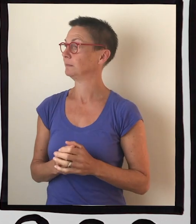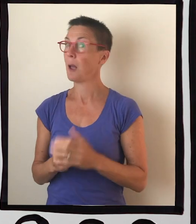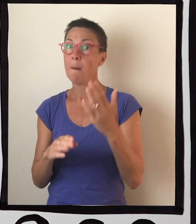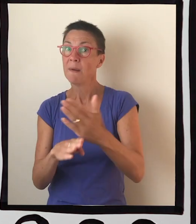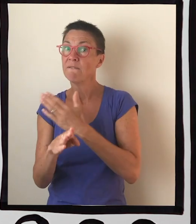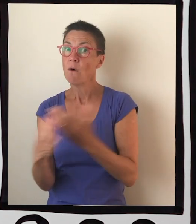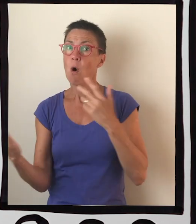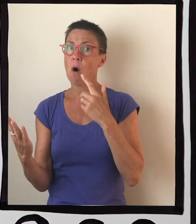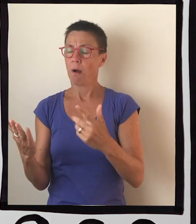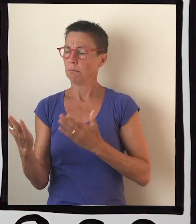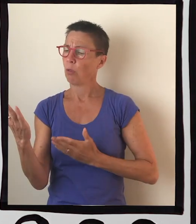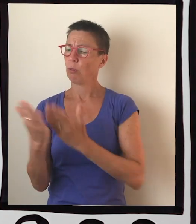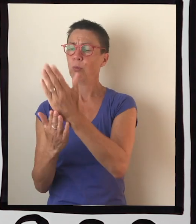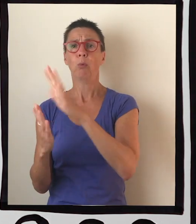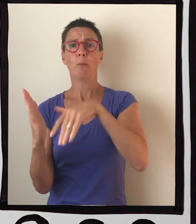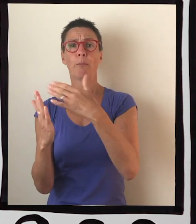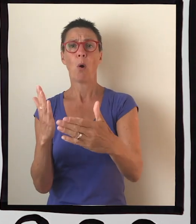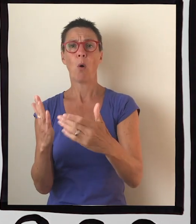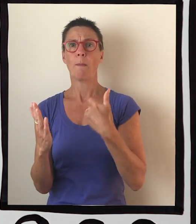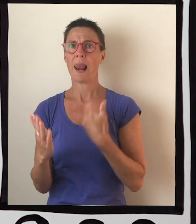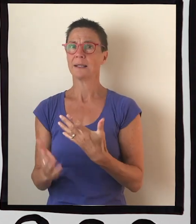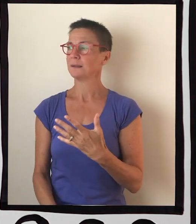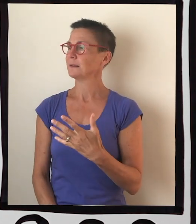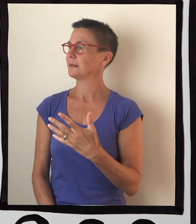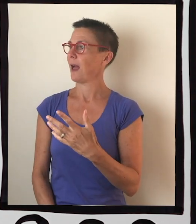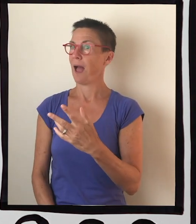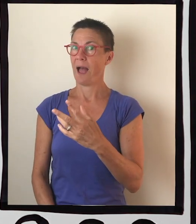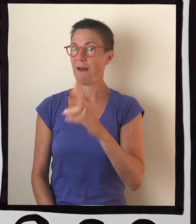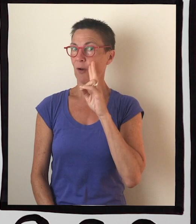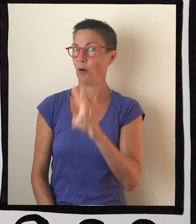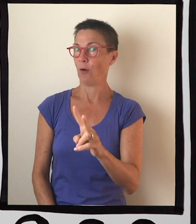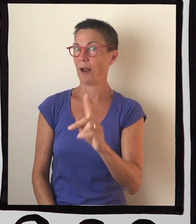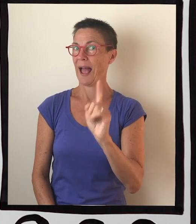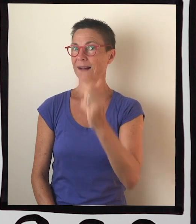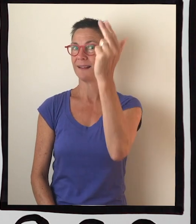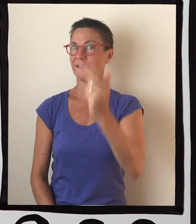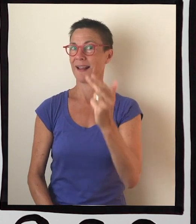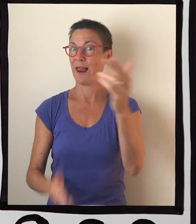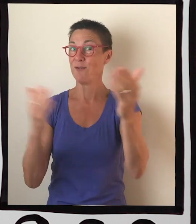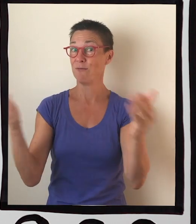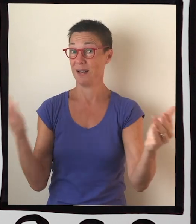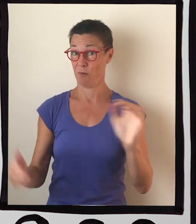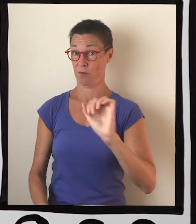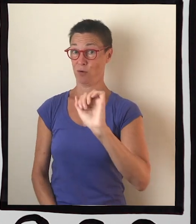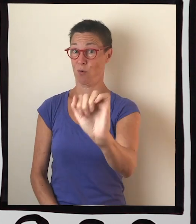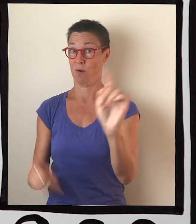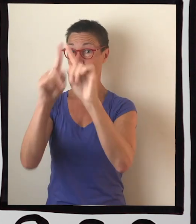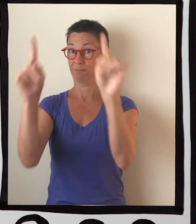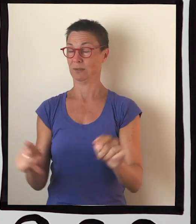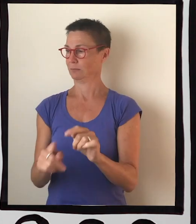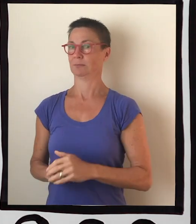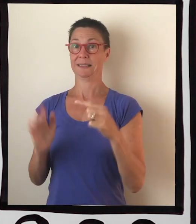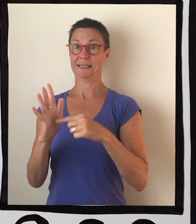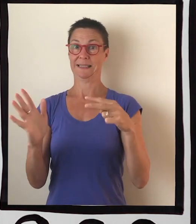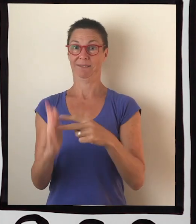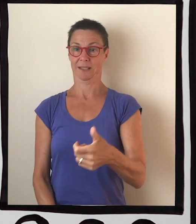doing the reveal of this great poem, why don't we take a little journey? To the art gallery. Let me